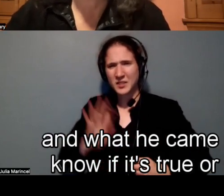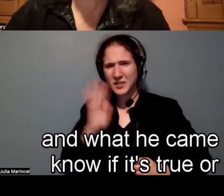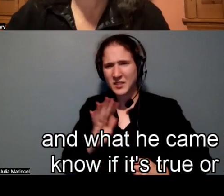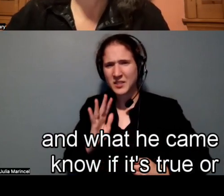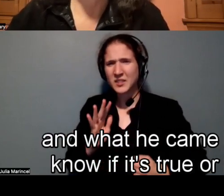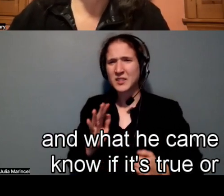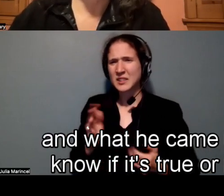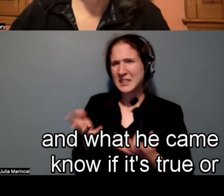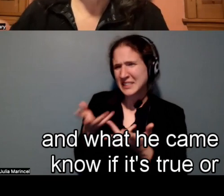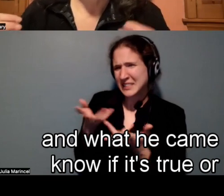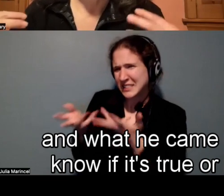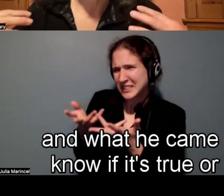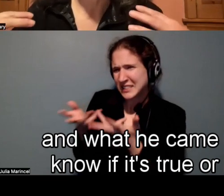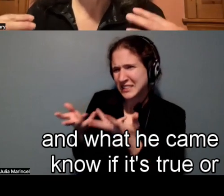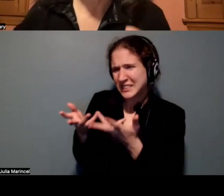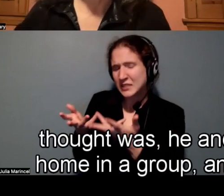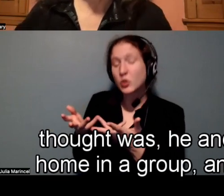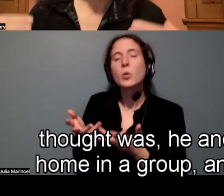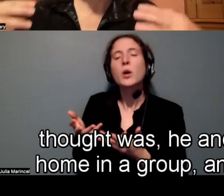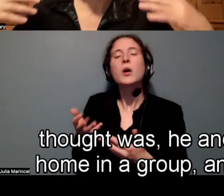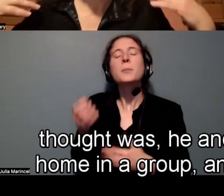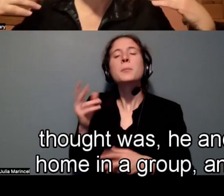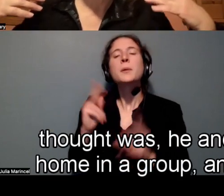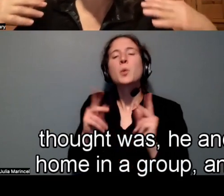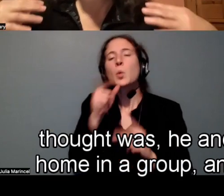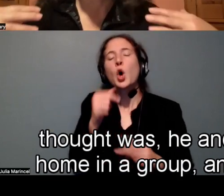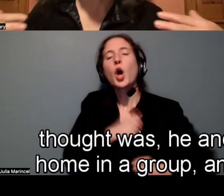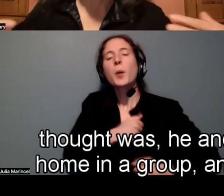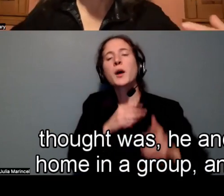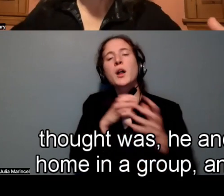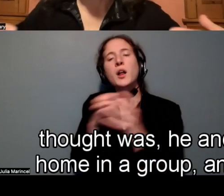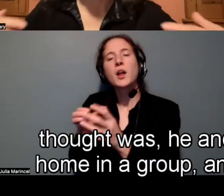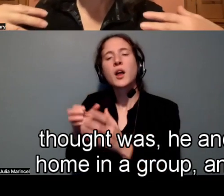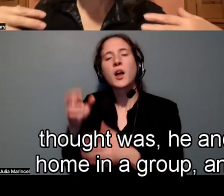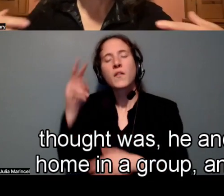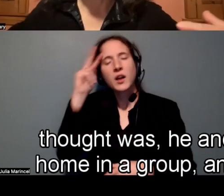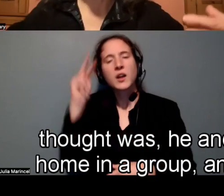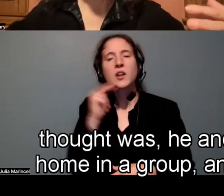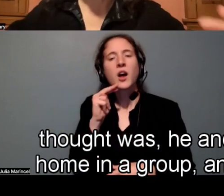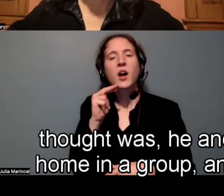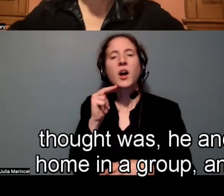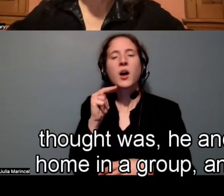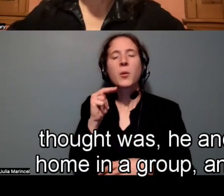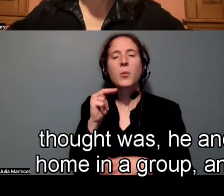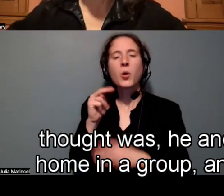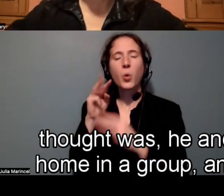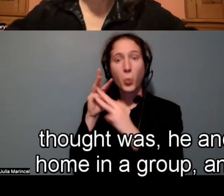it's true or not, but when his thought was he and his buddies came home